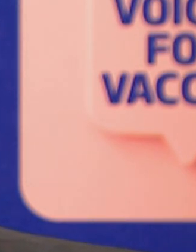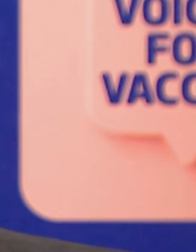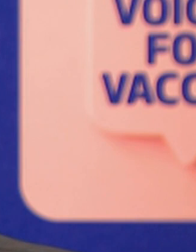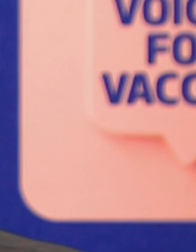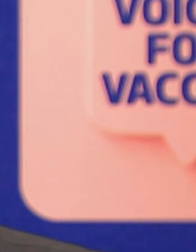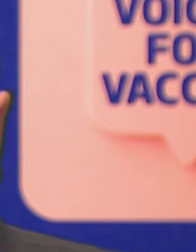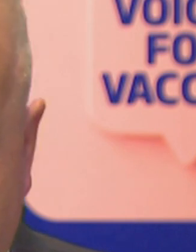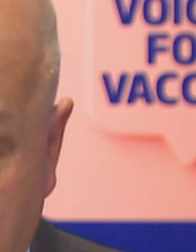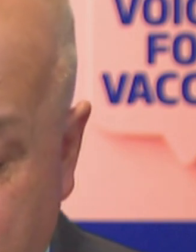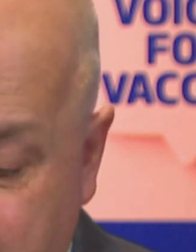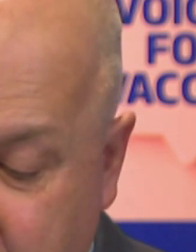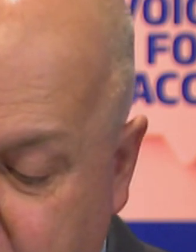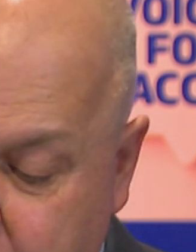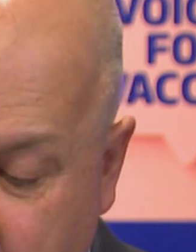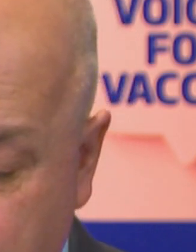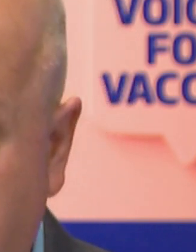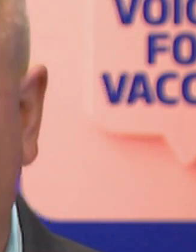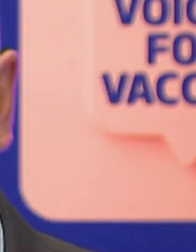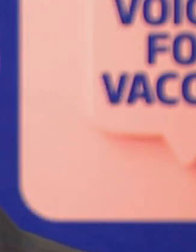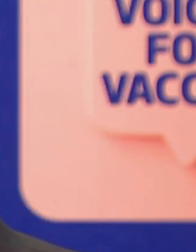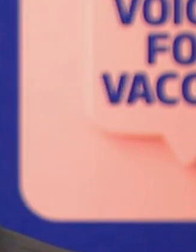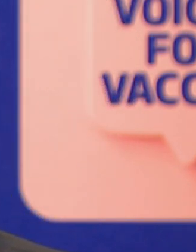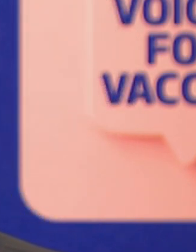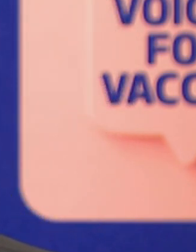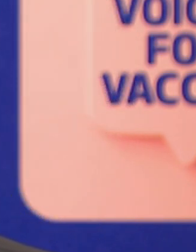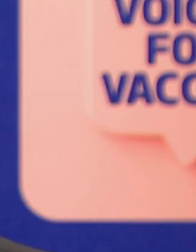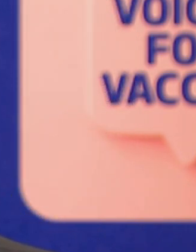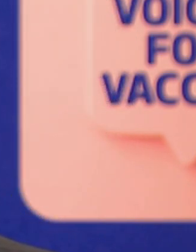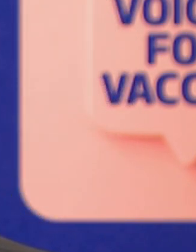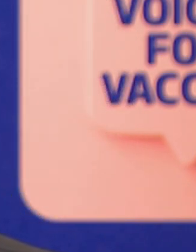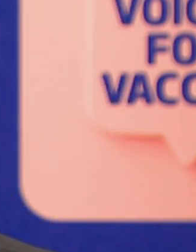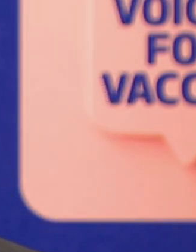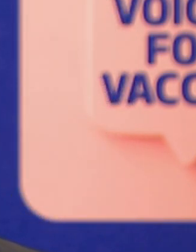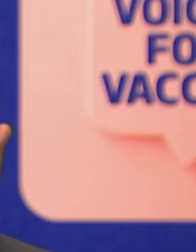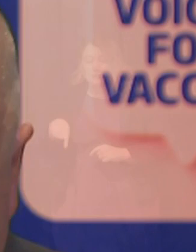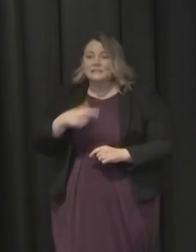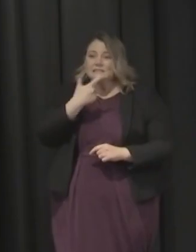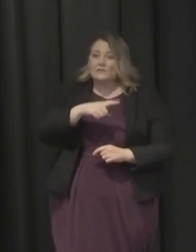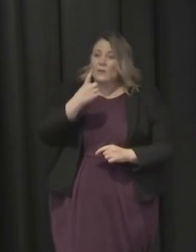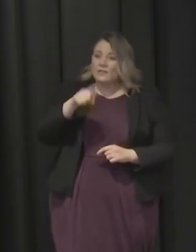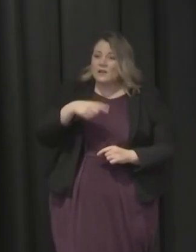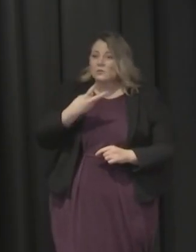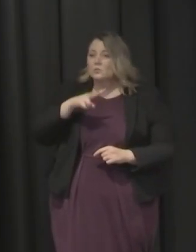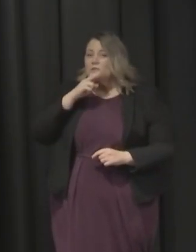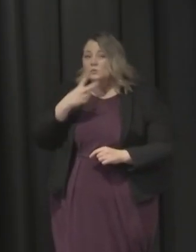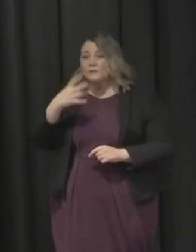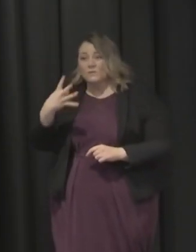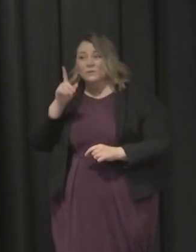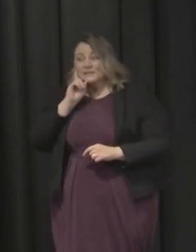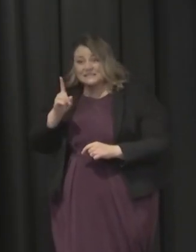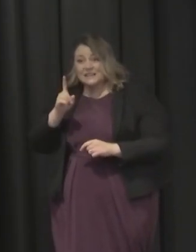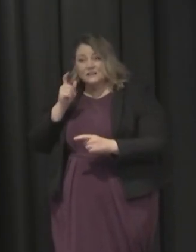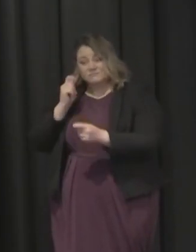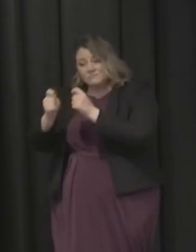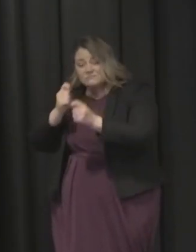51% of the over 16 plus population have now received 2 doses of COVID-19 vaccine, and